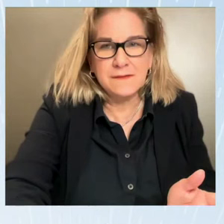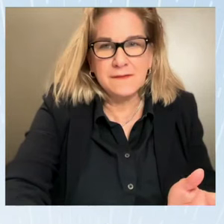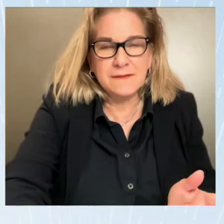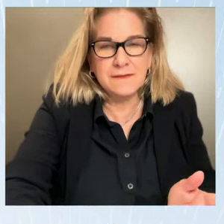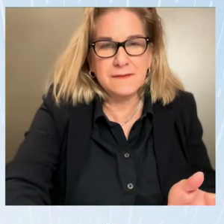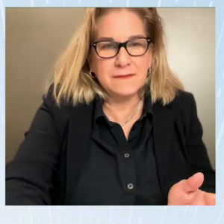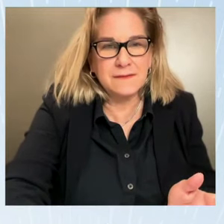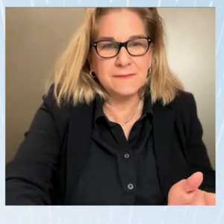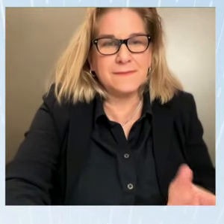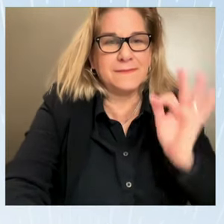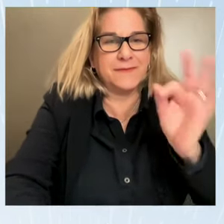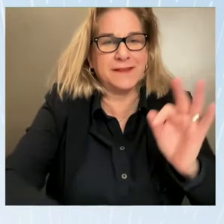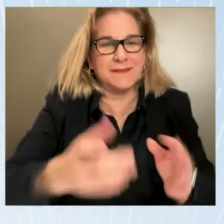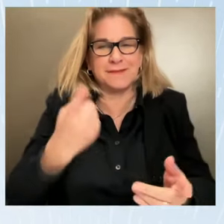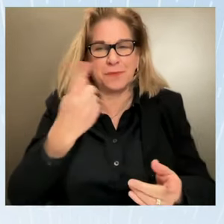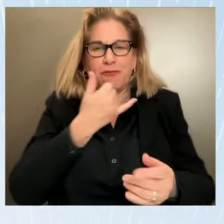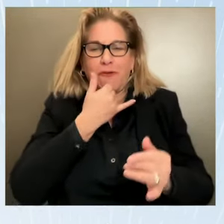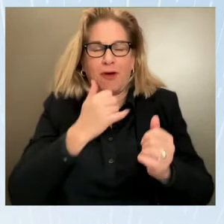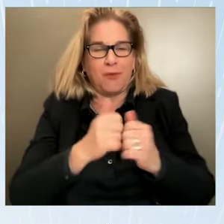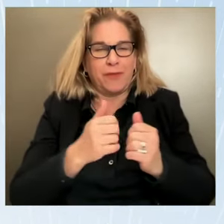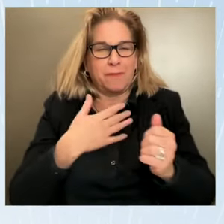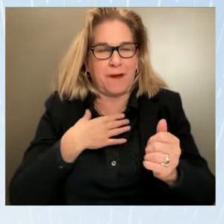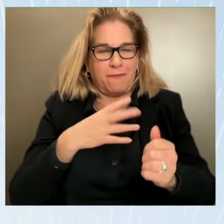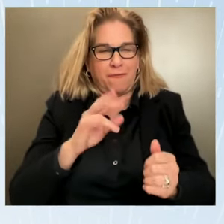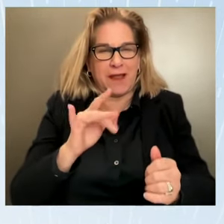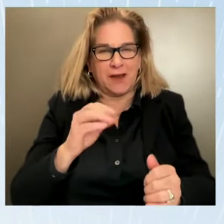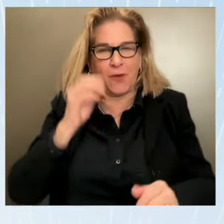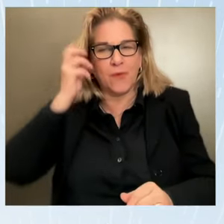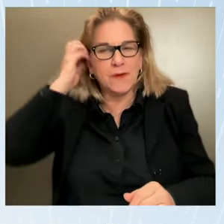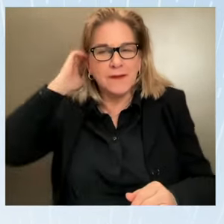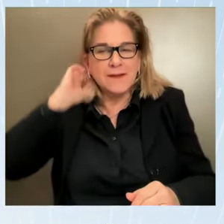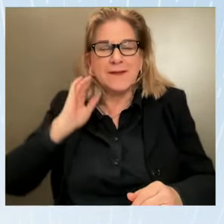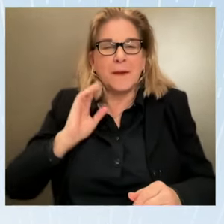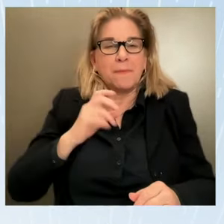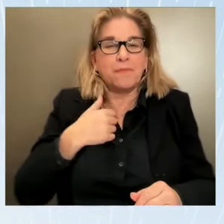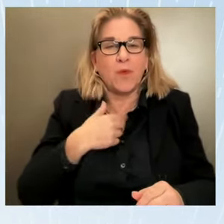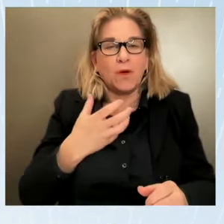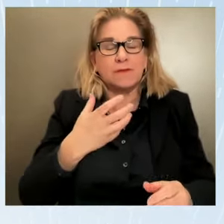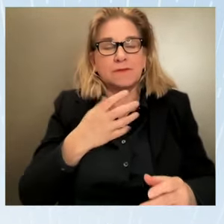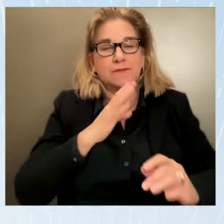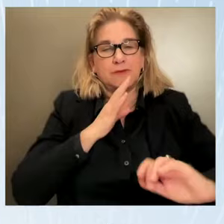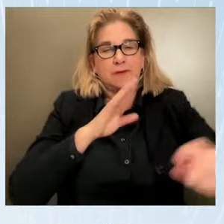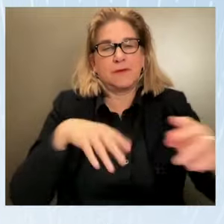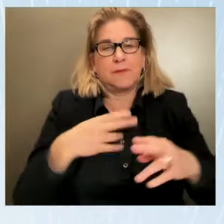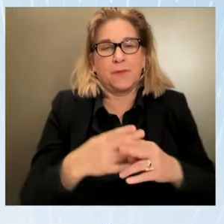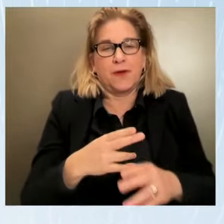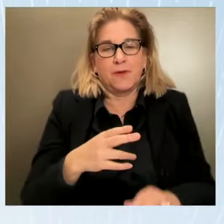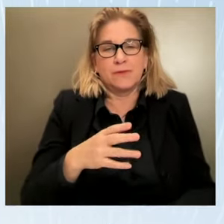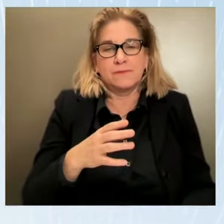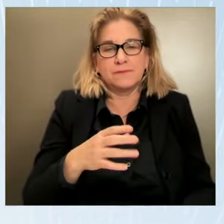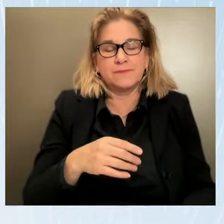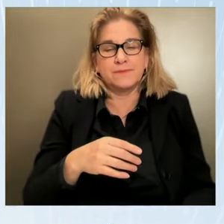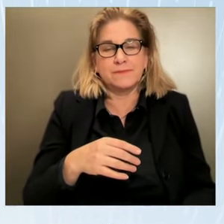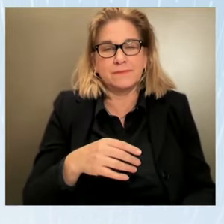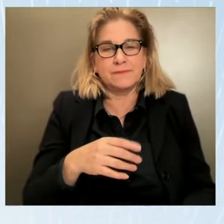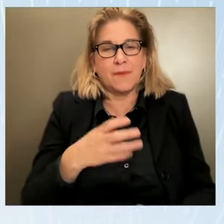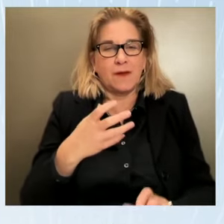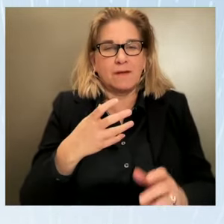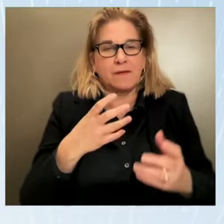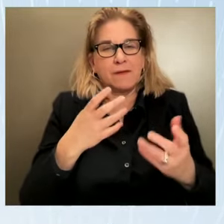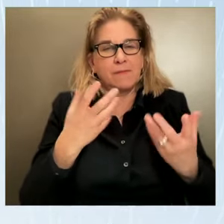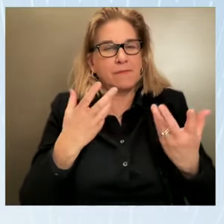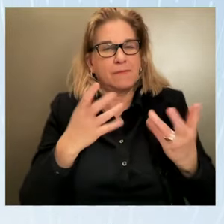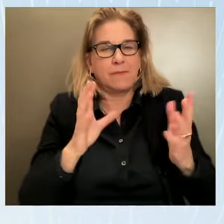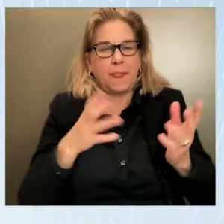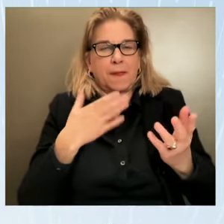Can we go next to the Department of the Treasury and to Undersecretary Nelson? Brian. Thanks so much. Thank you, Secretary Blinken, and thank you to the